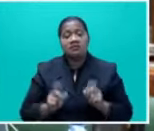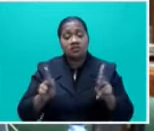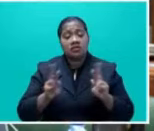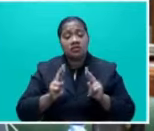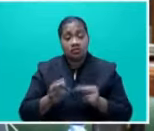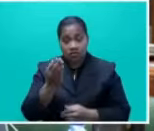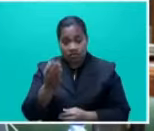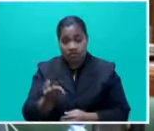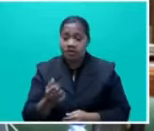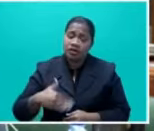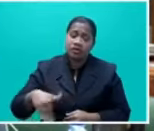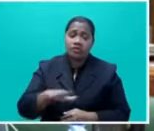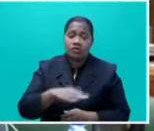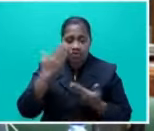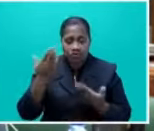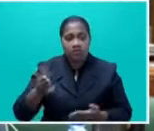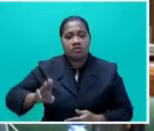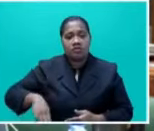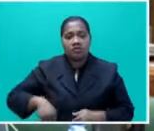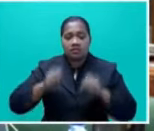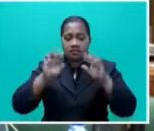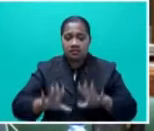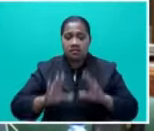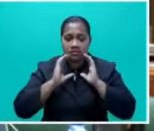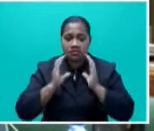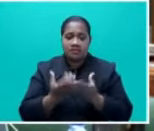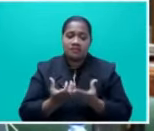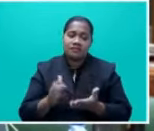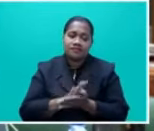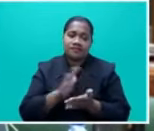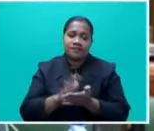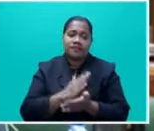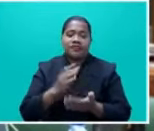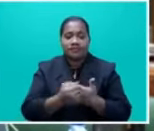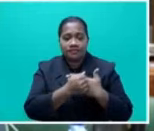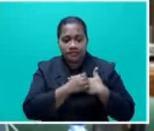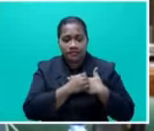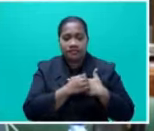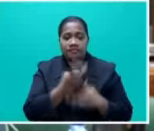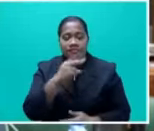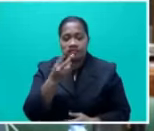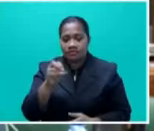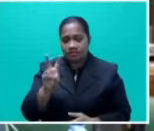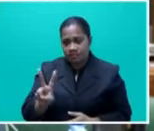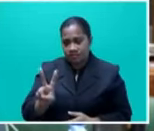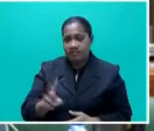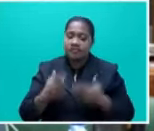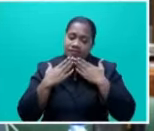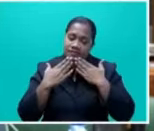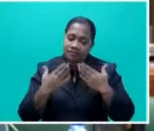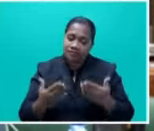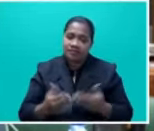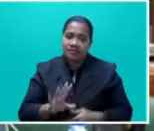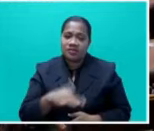you and all honourable members a blessed Christmas and a prosperous and safe 2022. And may God bless our